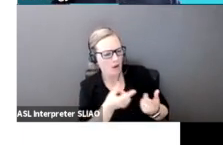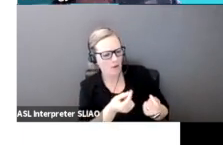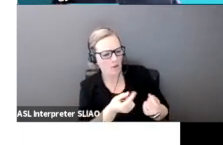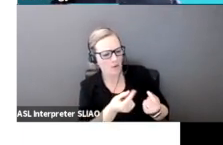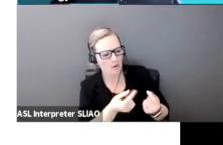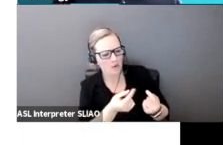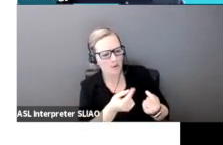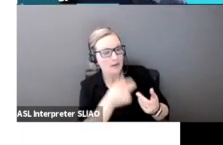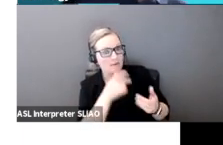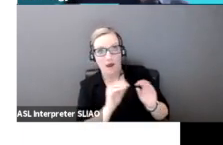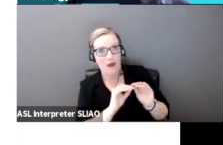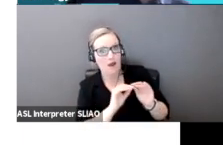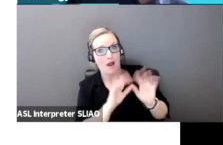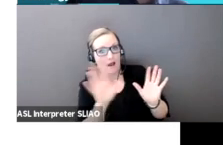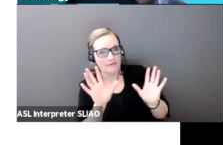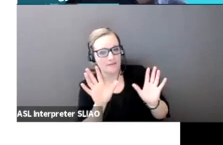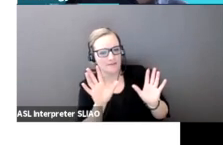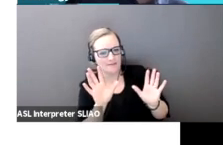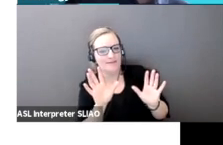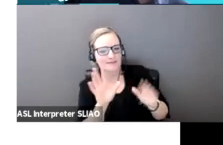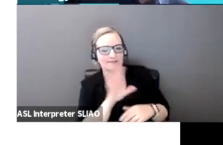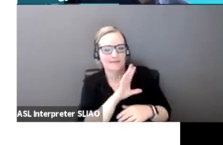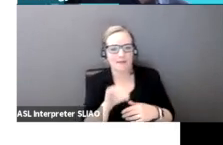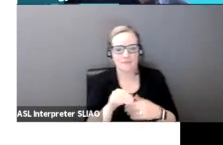accomplishing, that may well be a trade secret.